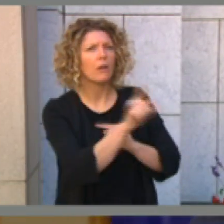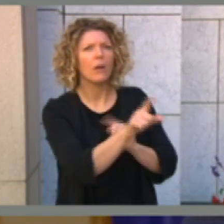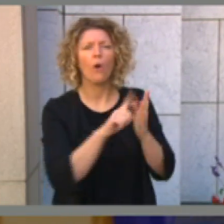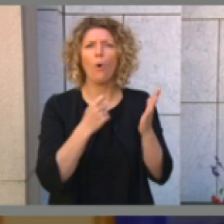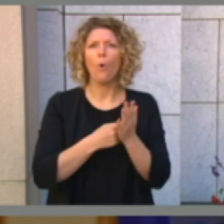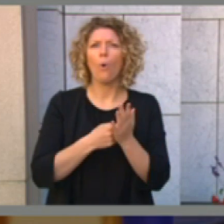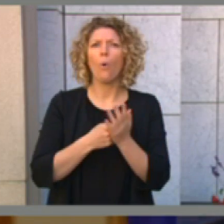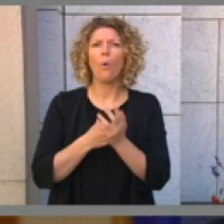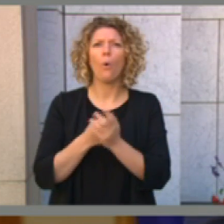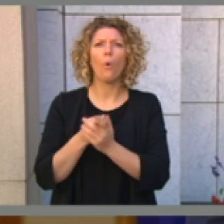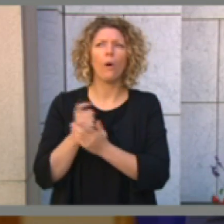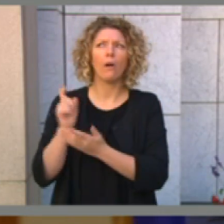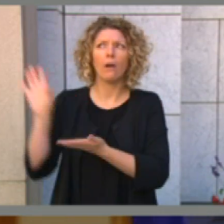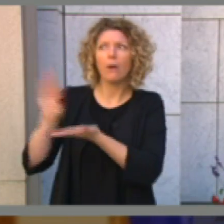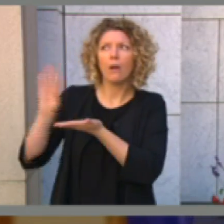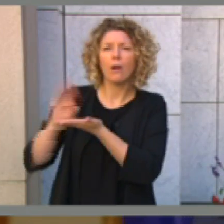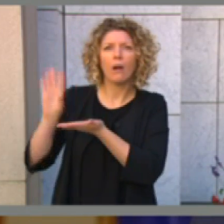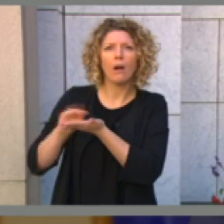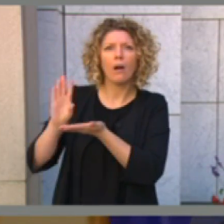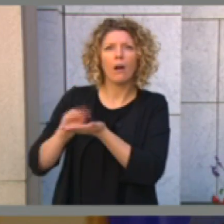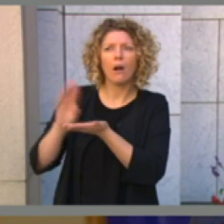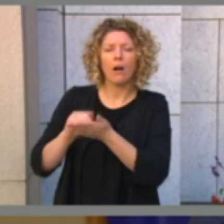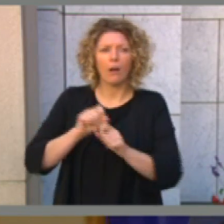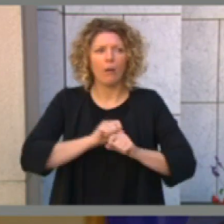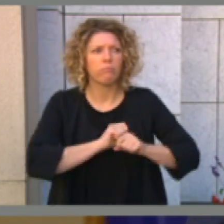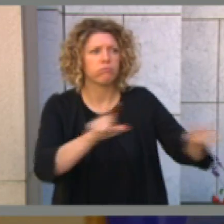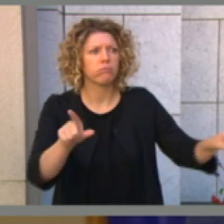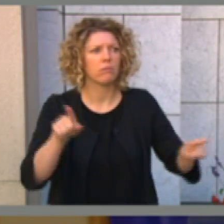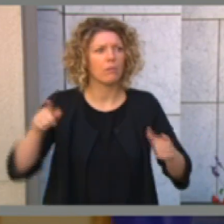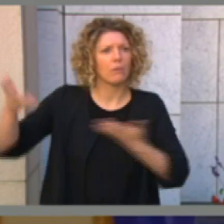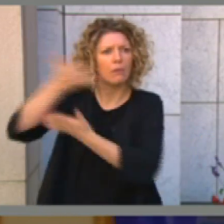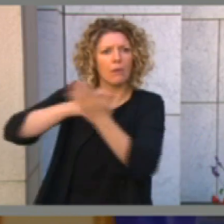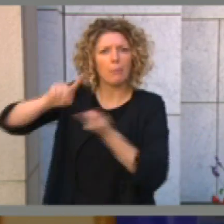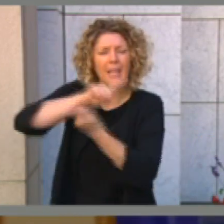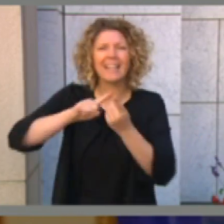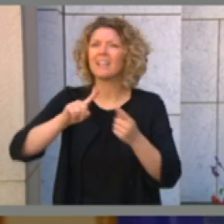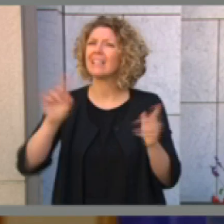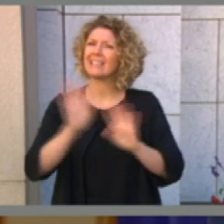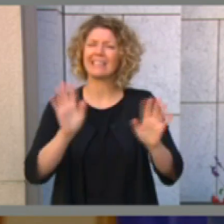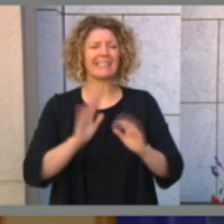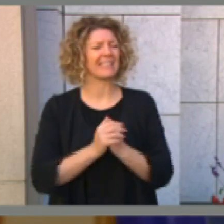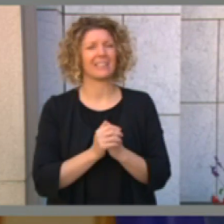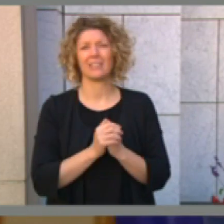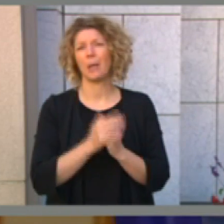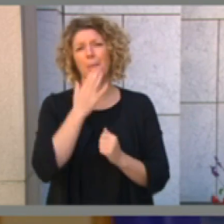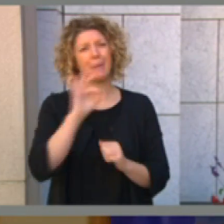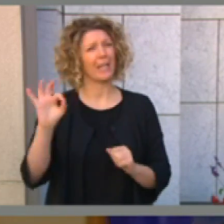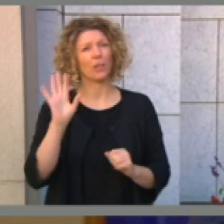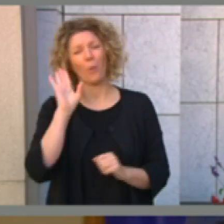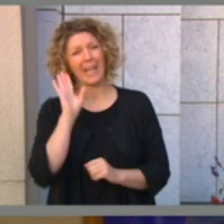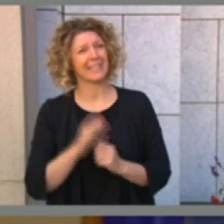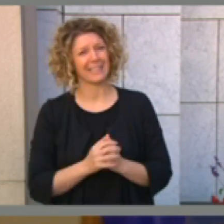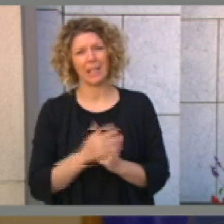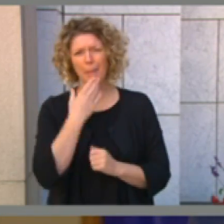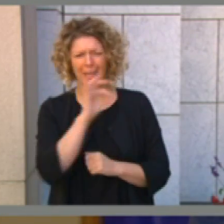recordings alleging to represent cabinet meetings and things of this nature. Don't believe it, it's rubbish. Go to health.gov.au,